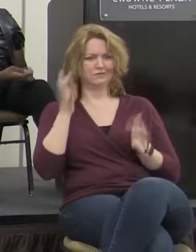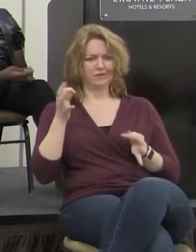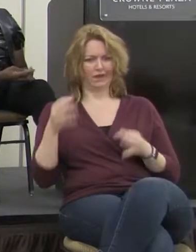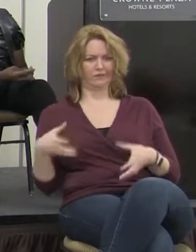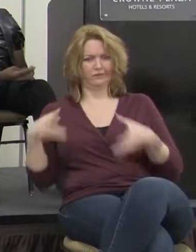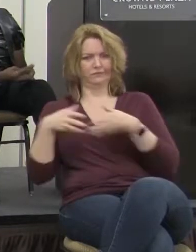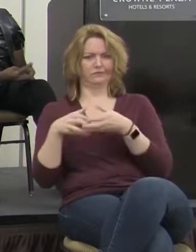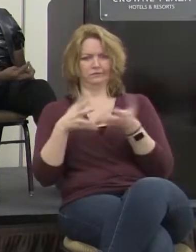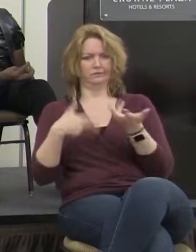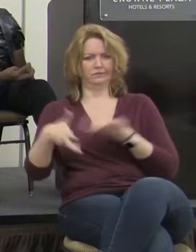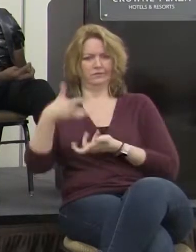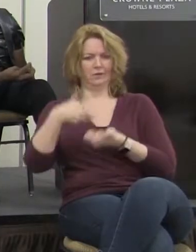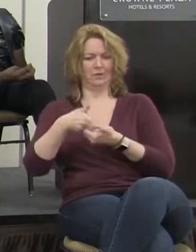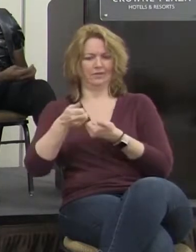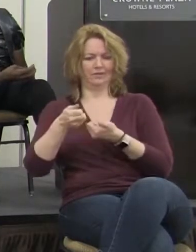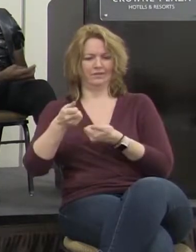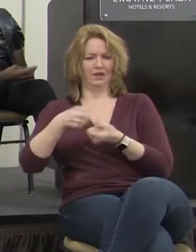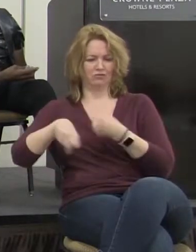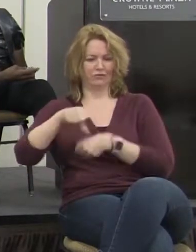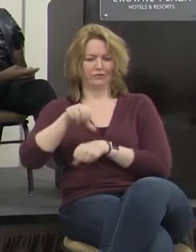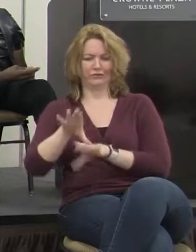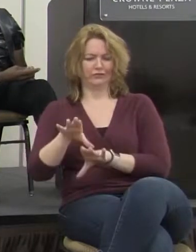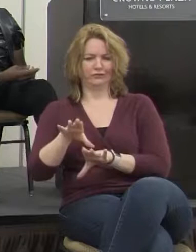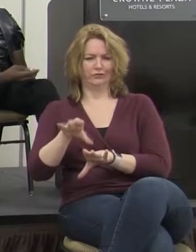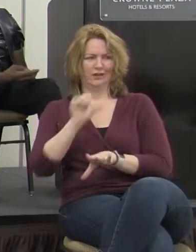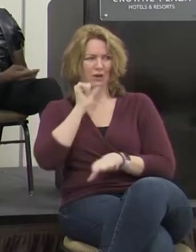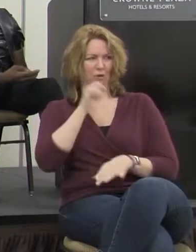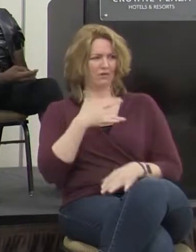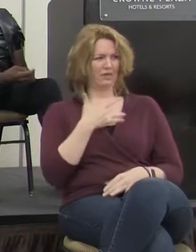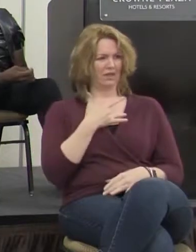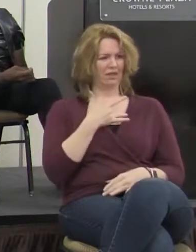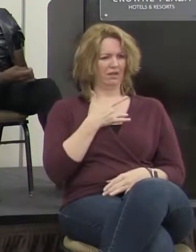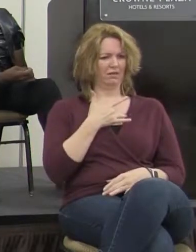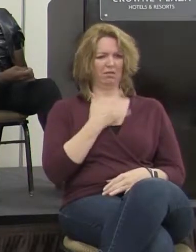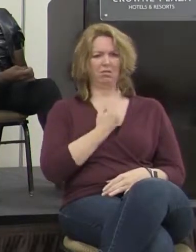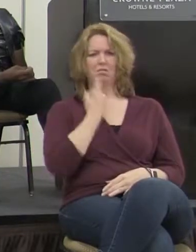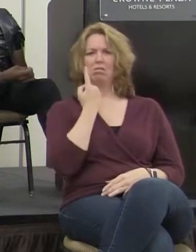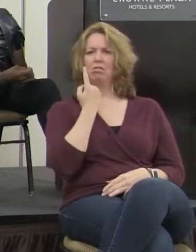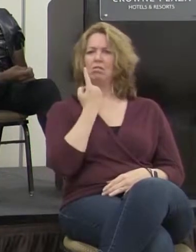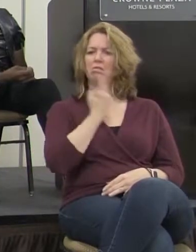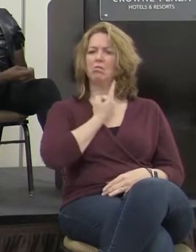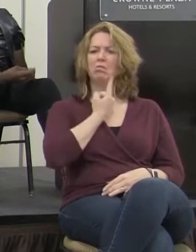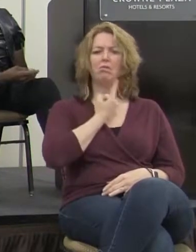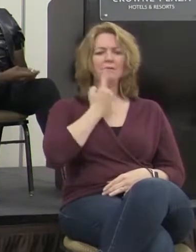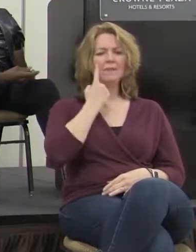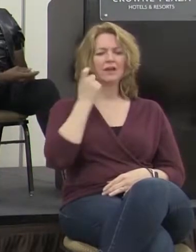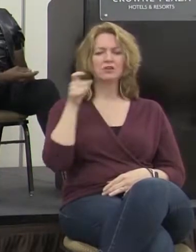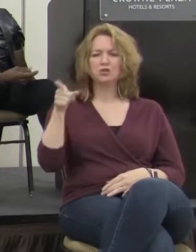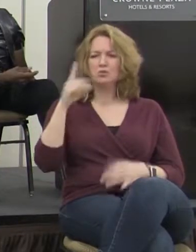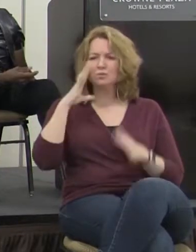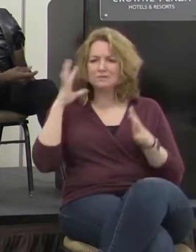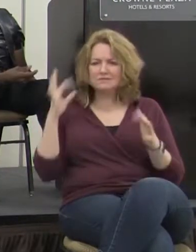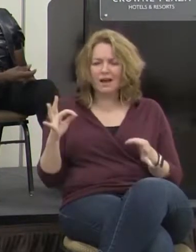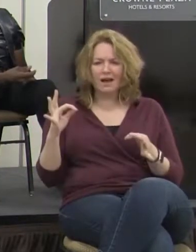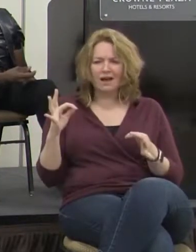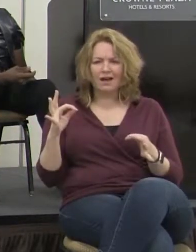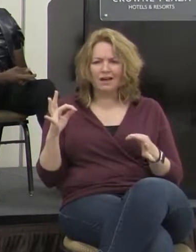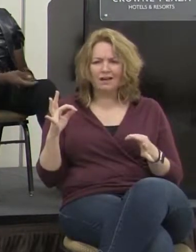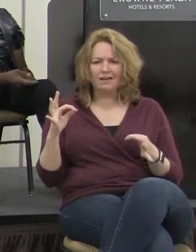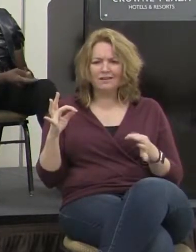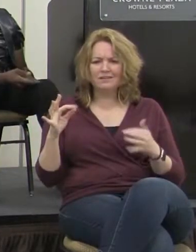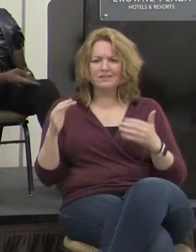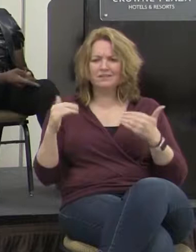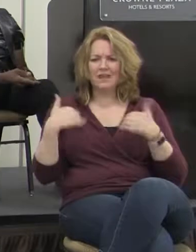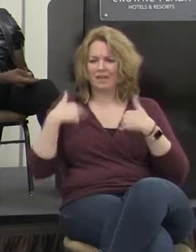to associate with one another. And I don't feel left out because you are choosing to